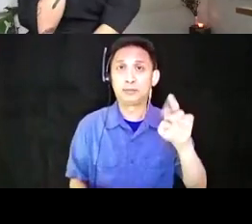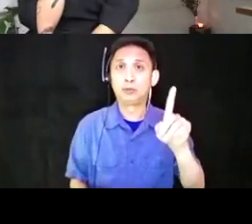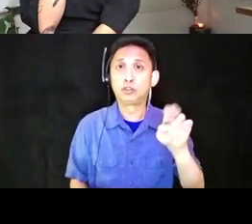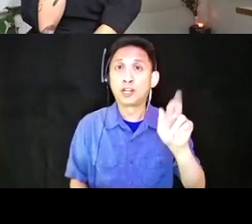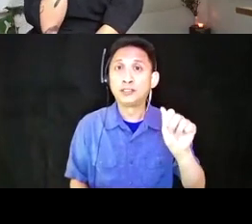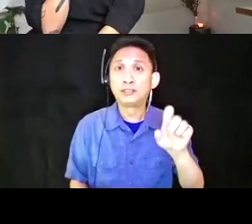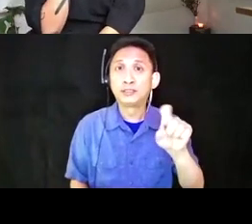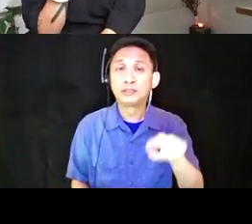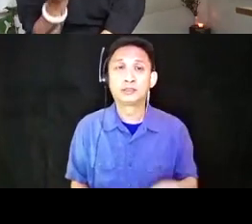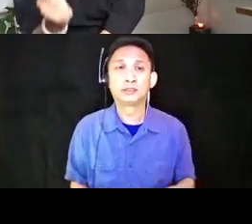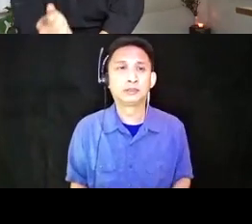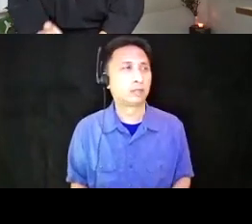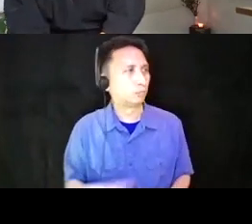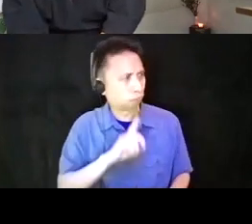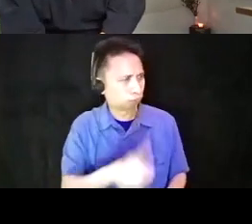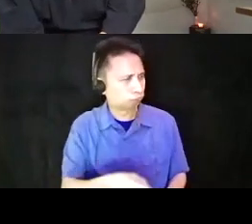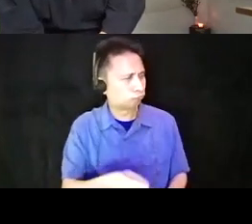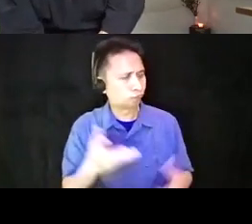Sure.